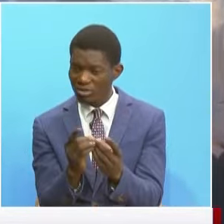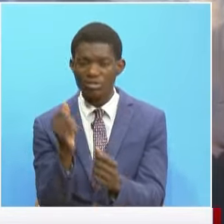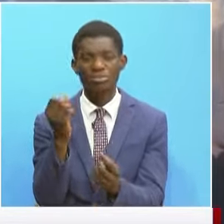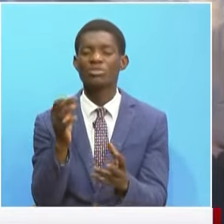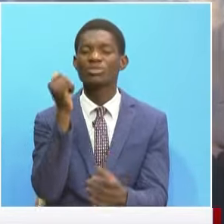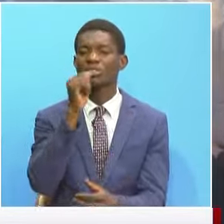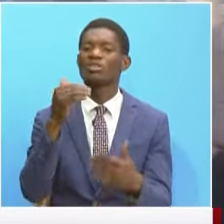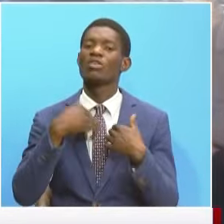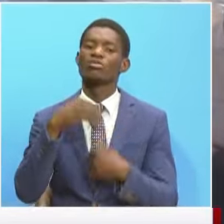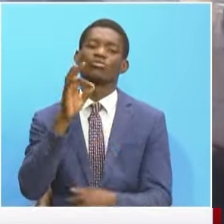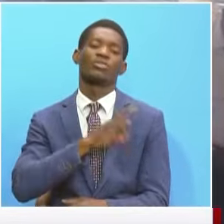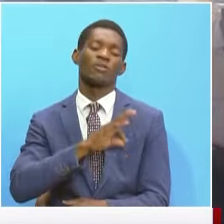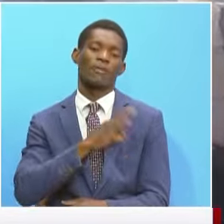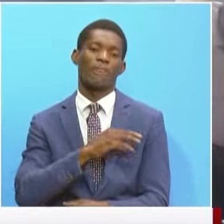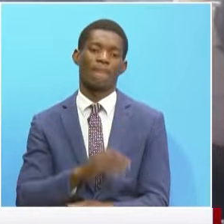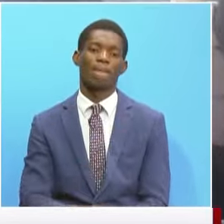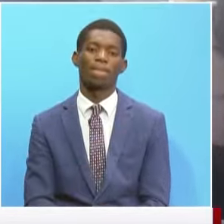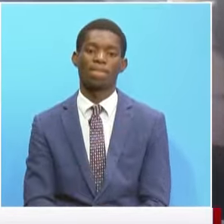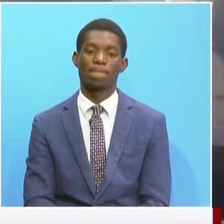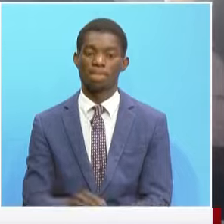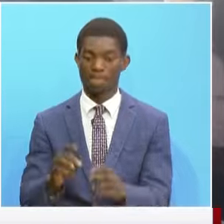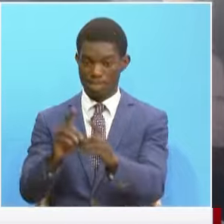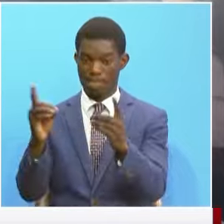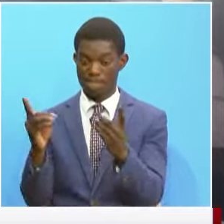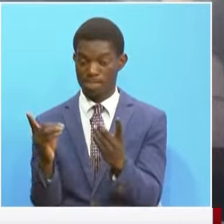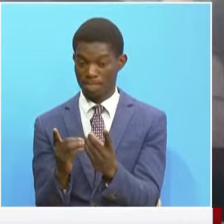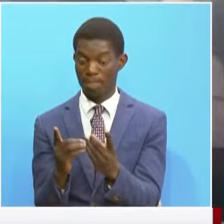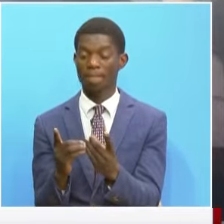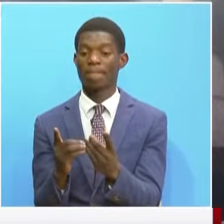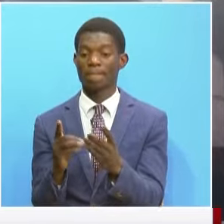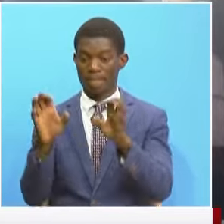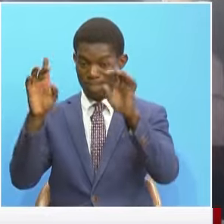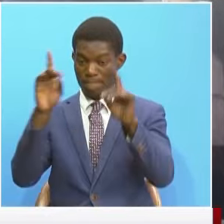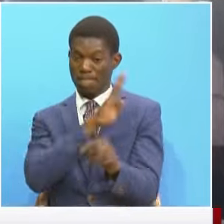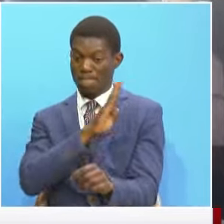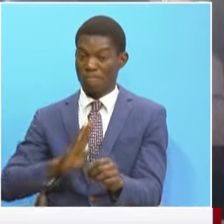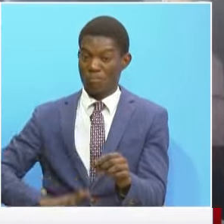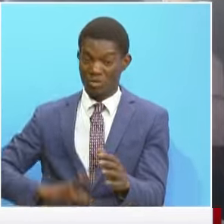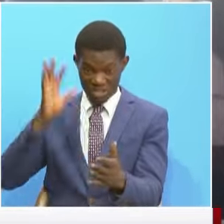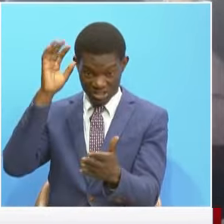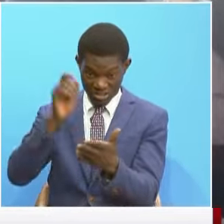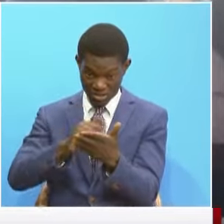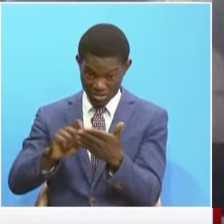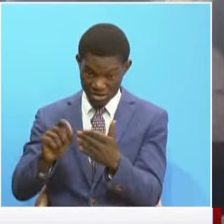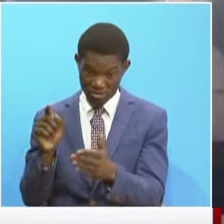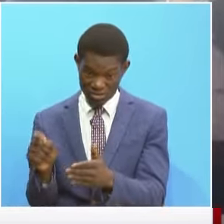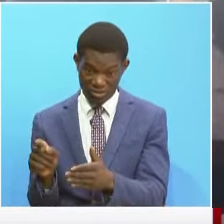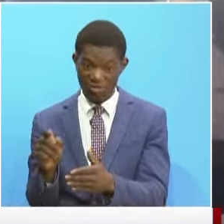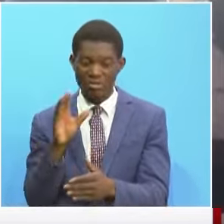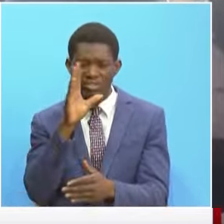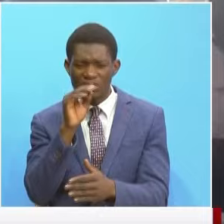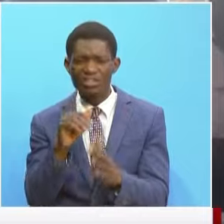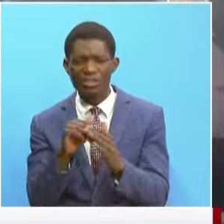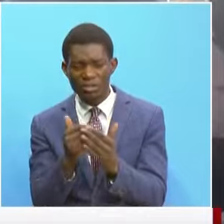District Education Board Secretary Joy Hagabwandi gives an overview of the Jewel Project and the Keeping Girls in School initiative